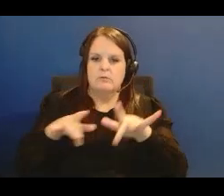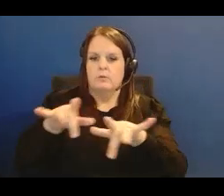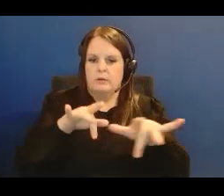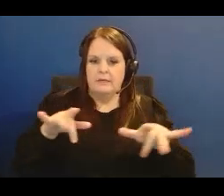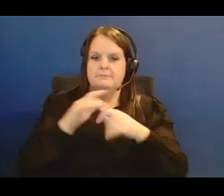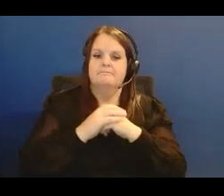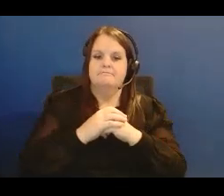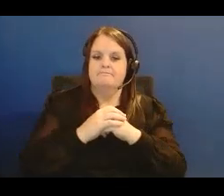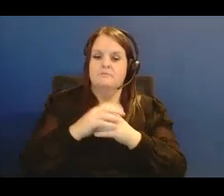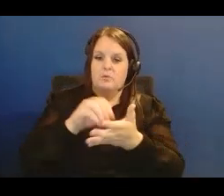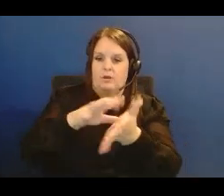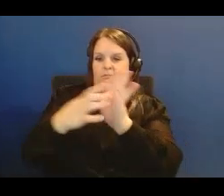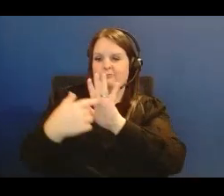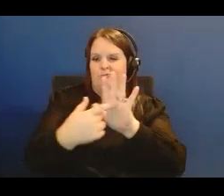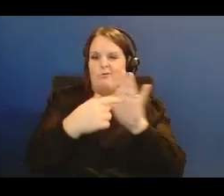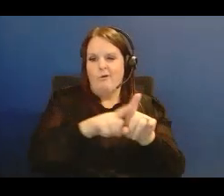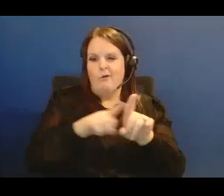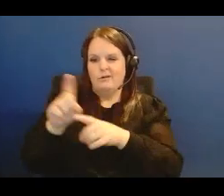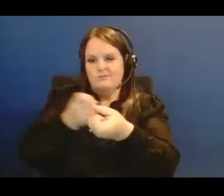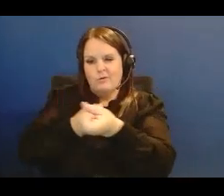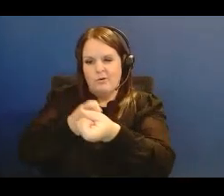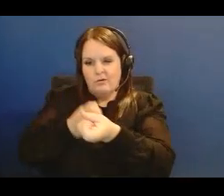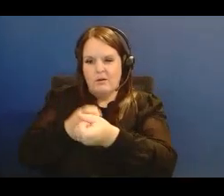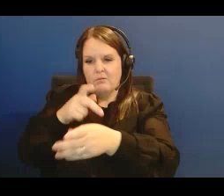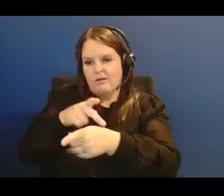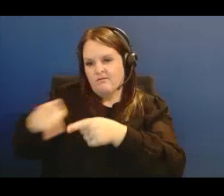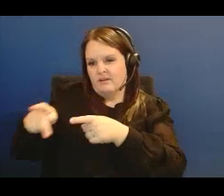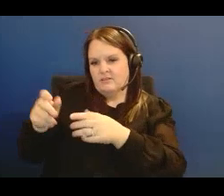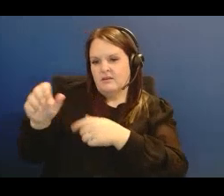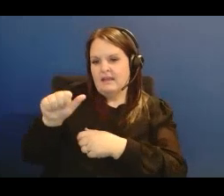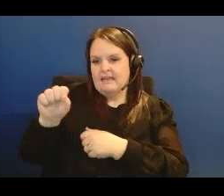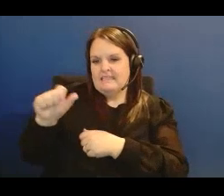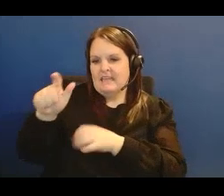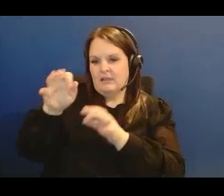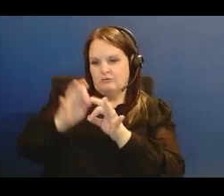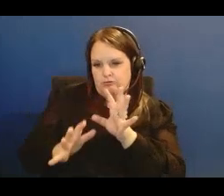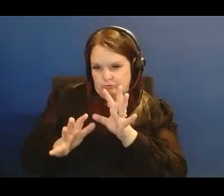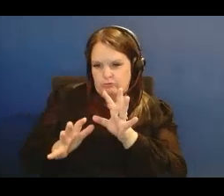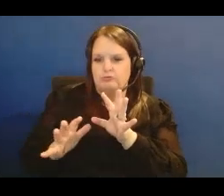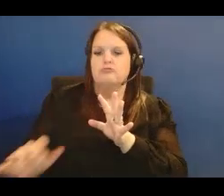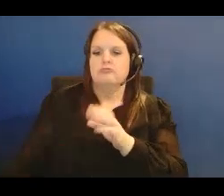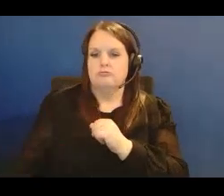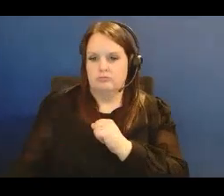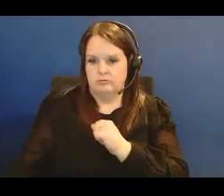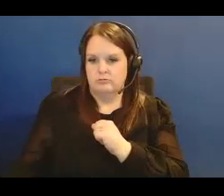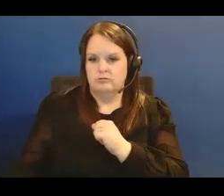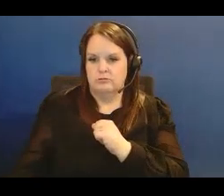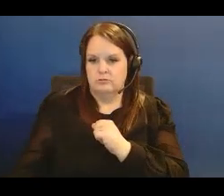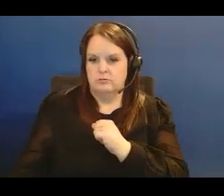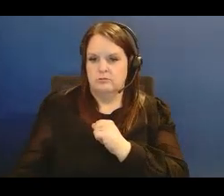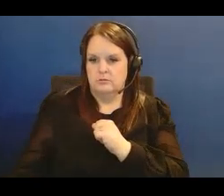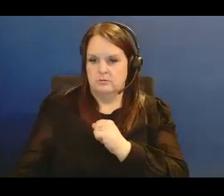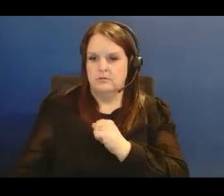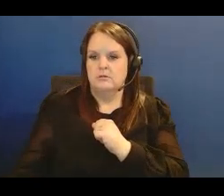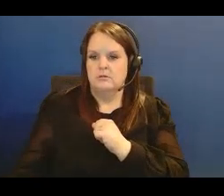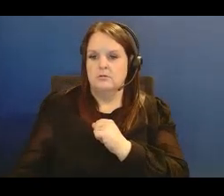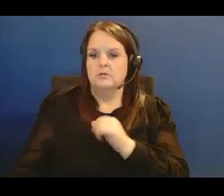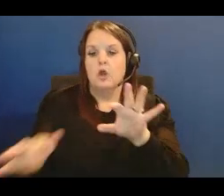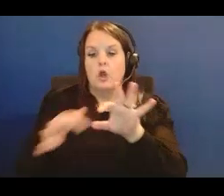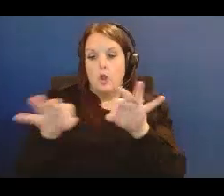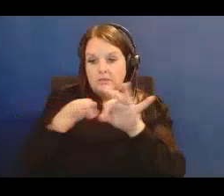Let the record show that we're also being supported by professional American Sign Language interpretation, and that closed captioning is